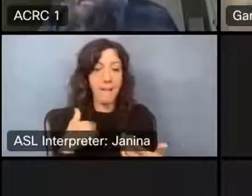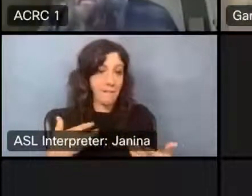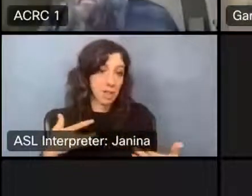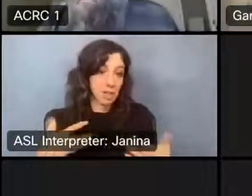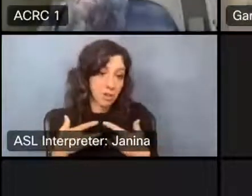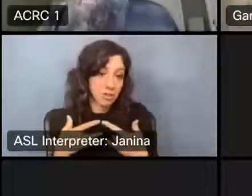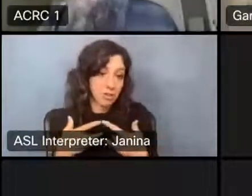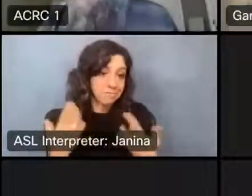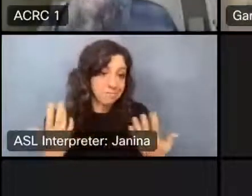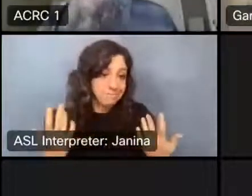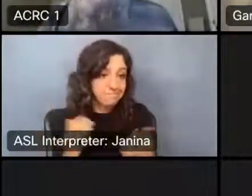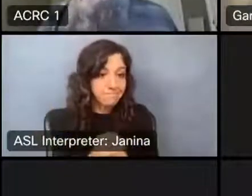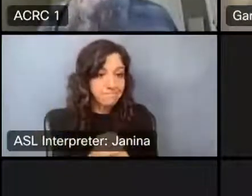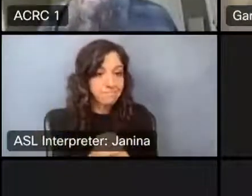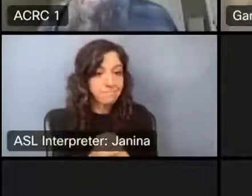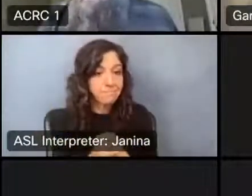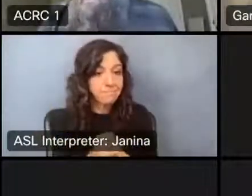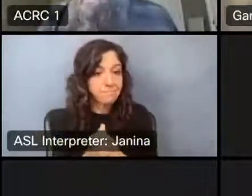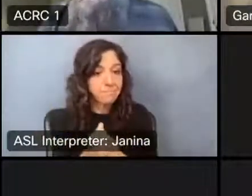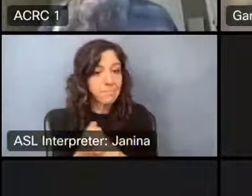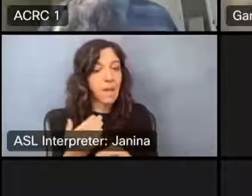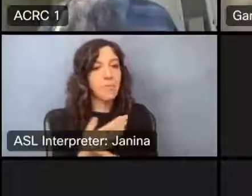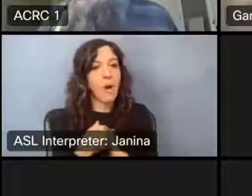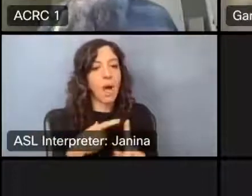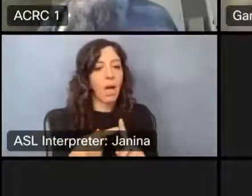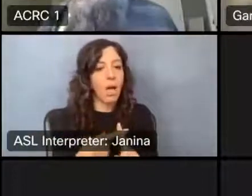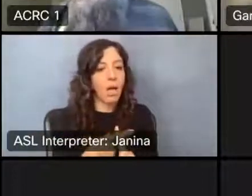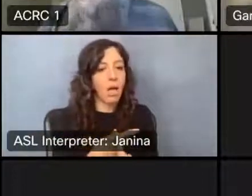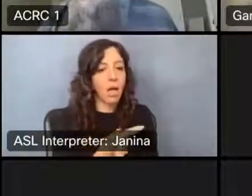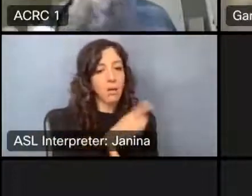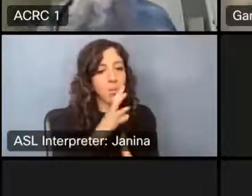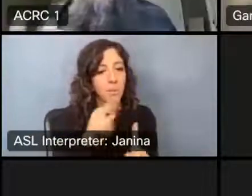that. Before I move too far away from